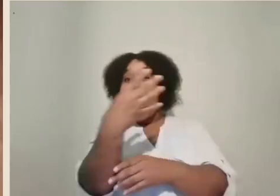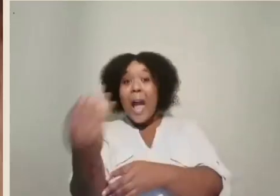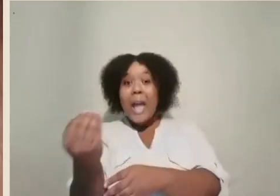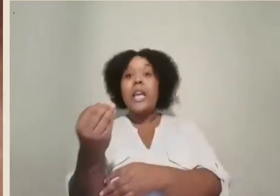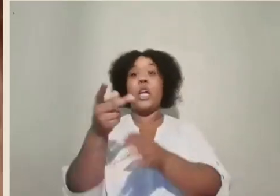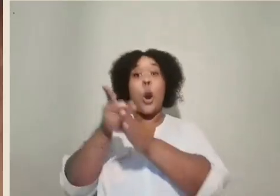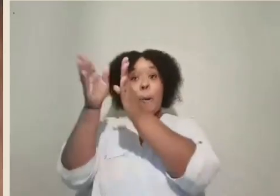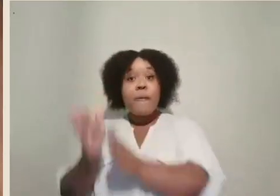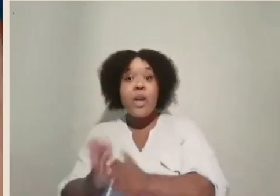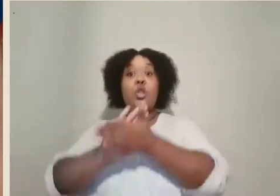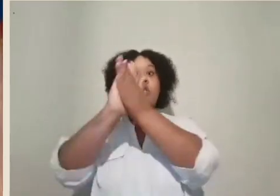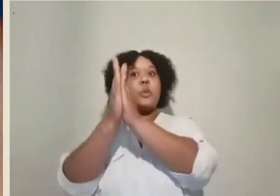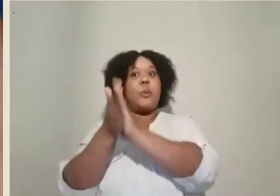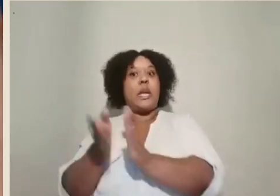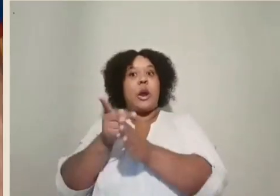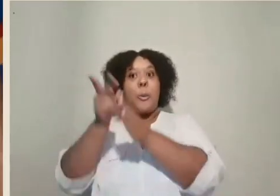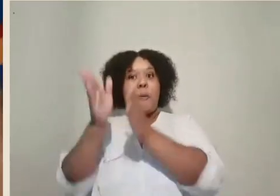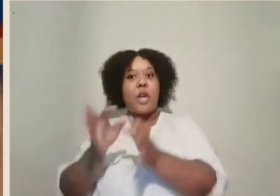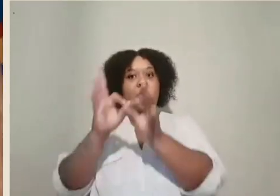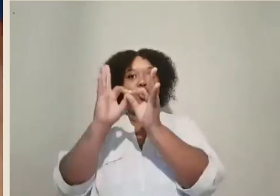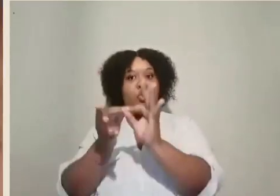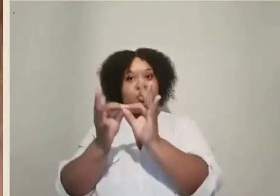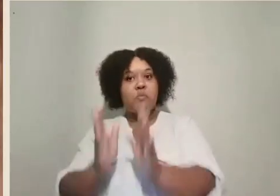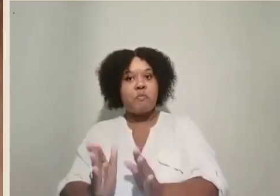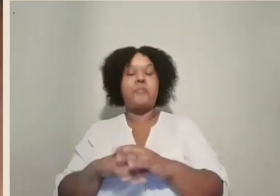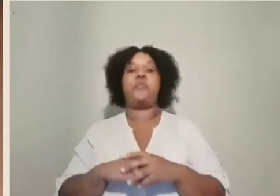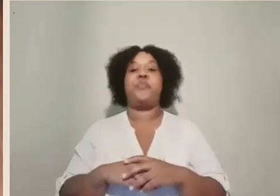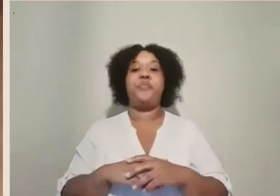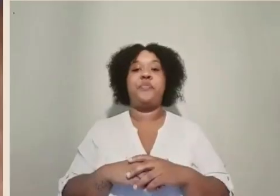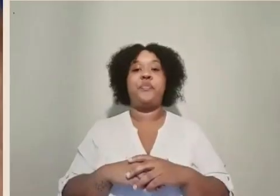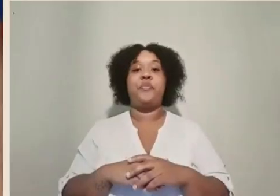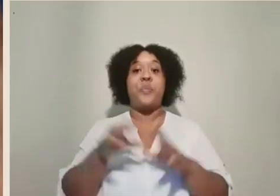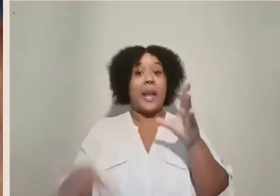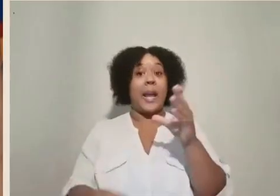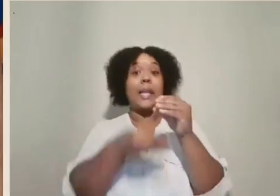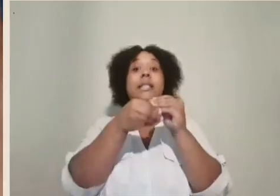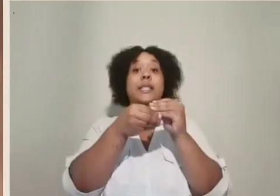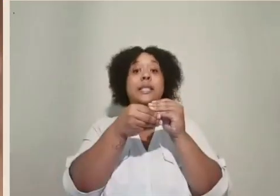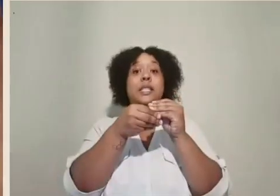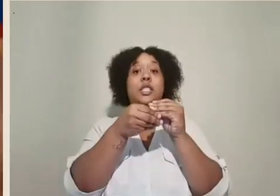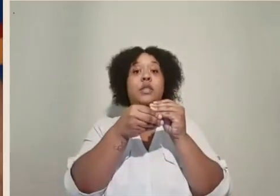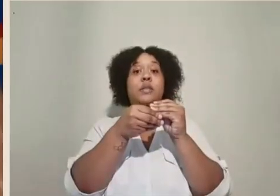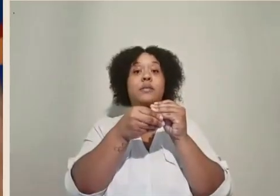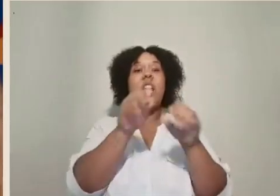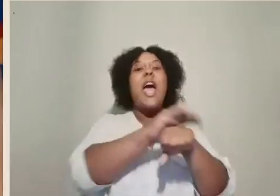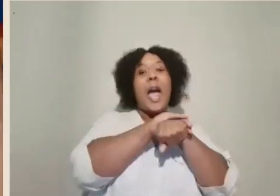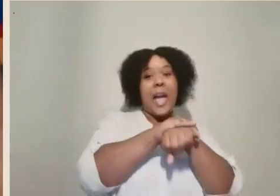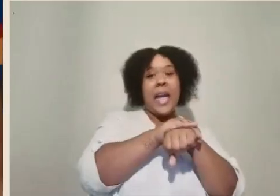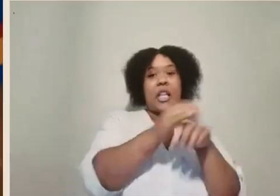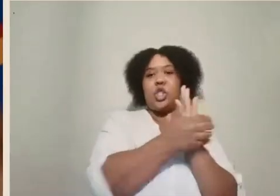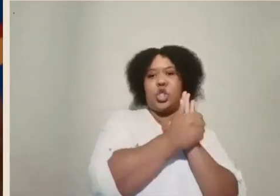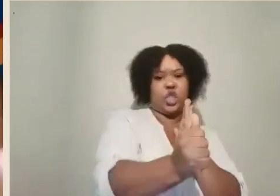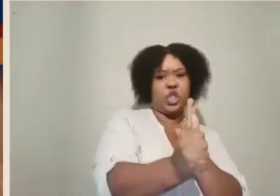to become professional community interpreters. In addition to his native language of English, Omari,